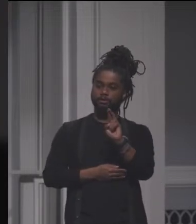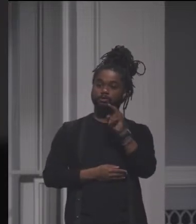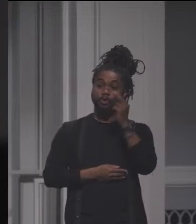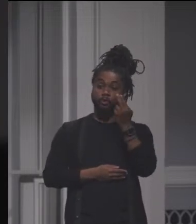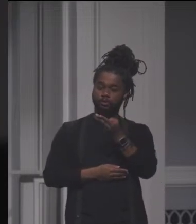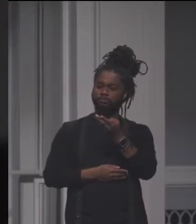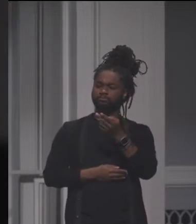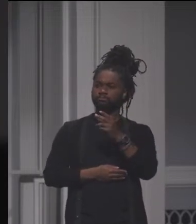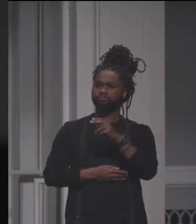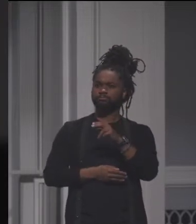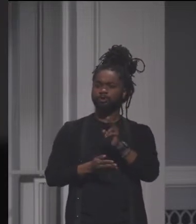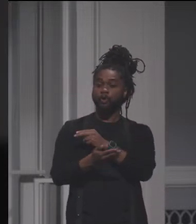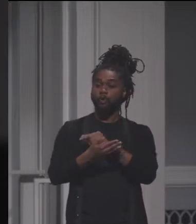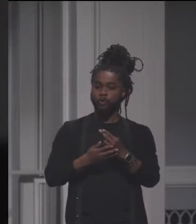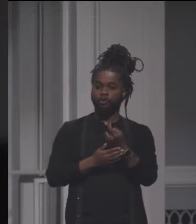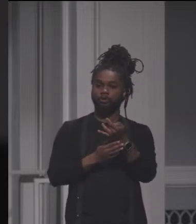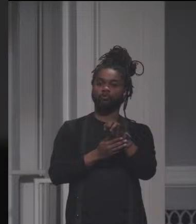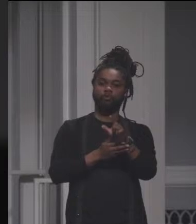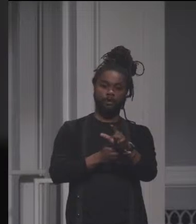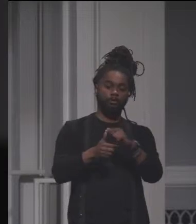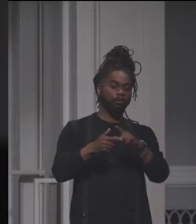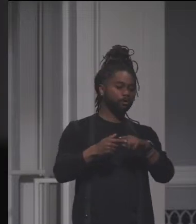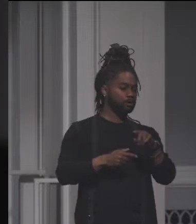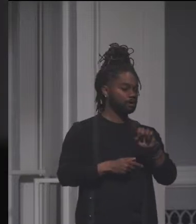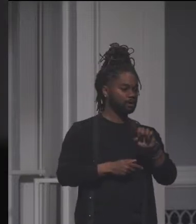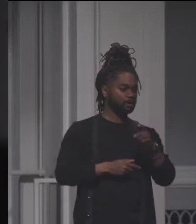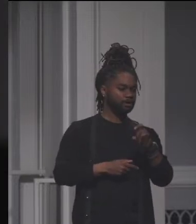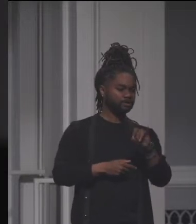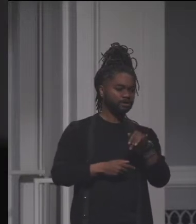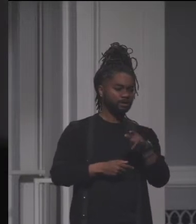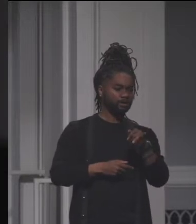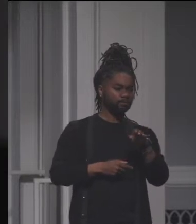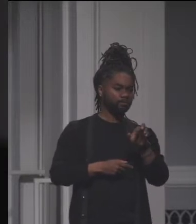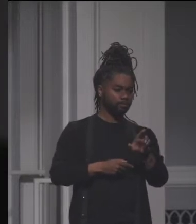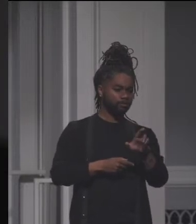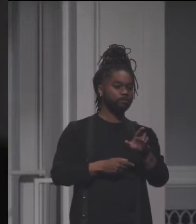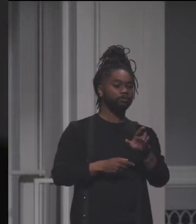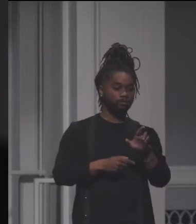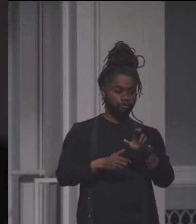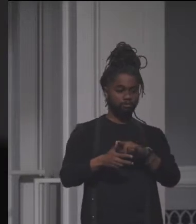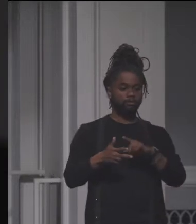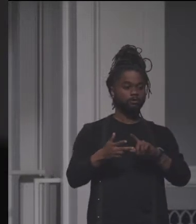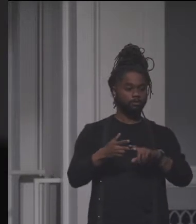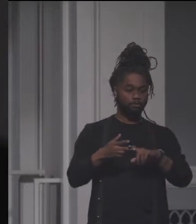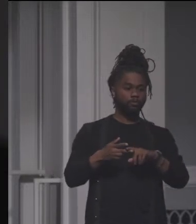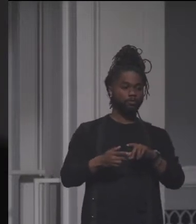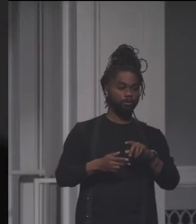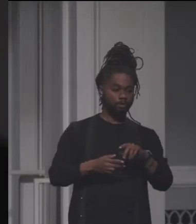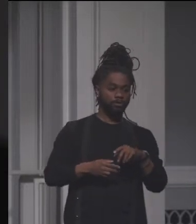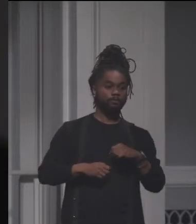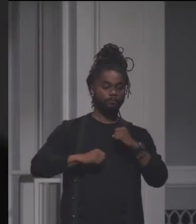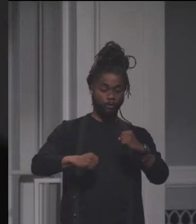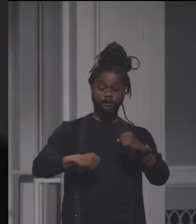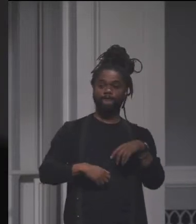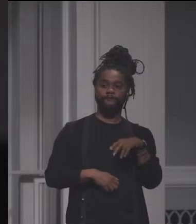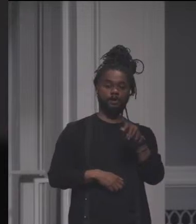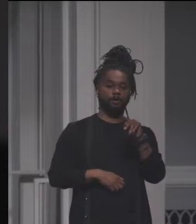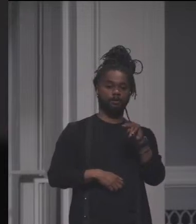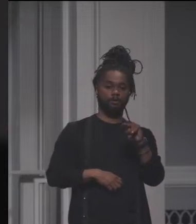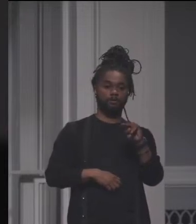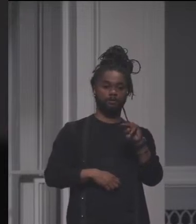to Excalibur, or more recently, Disney's Brave, or the irreverent film A Knight's Tale.